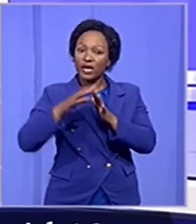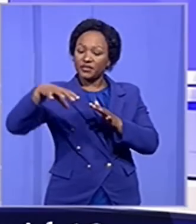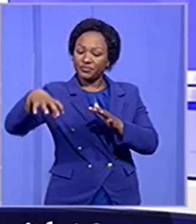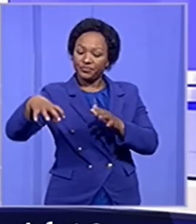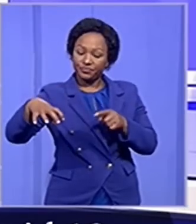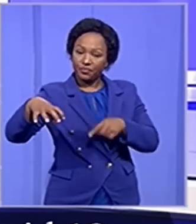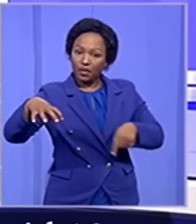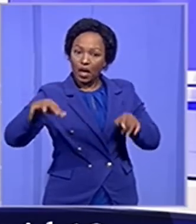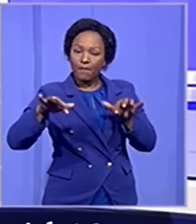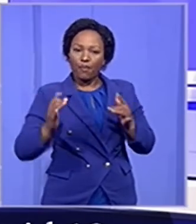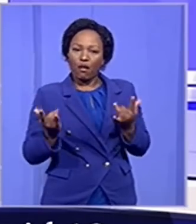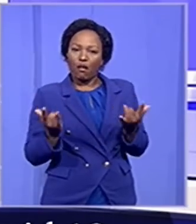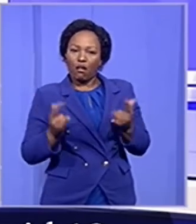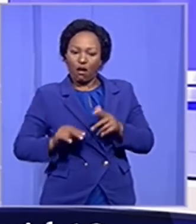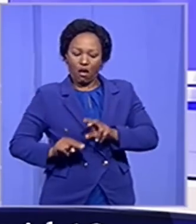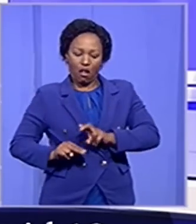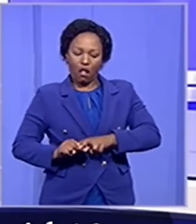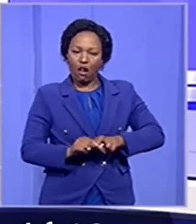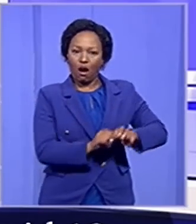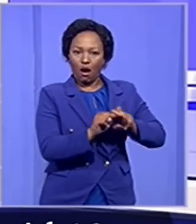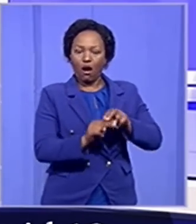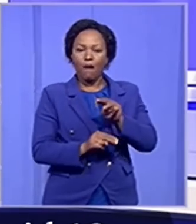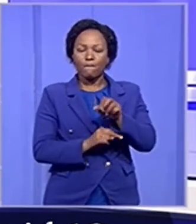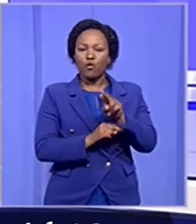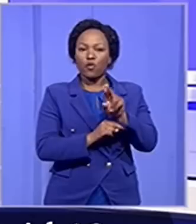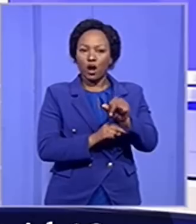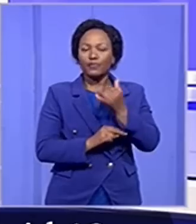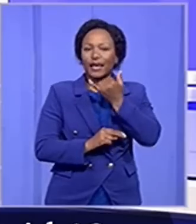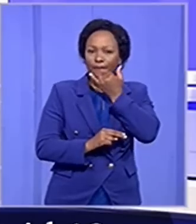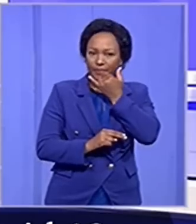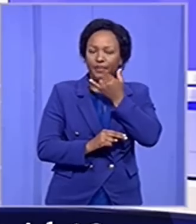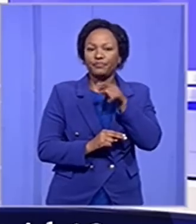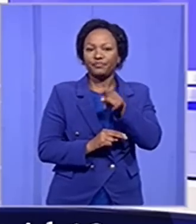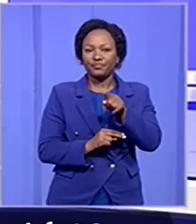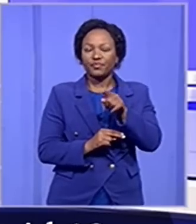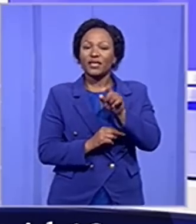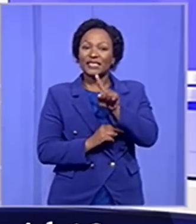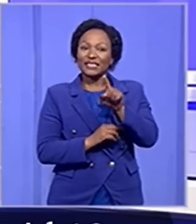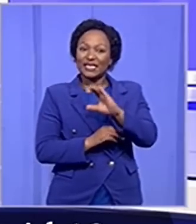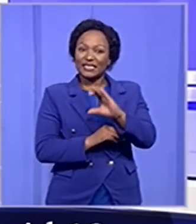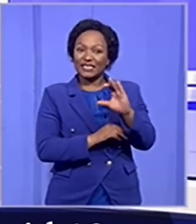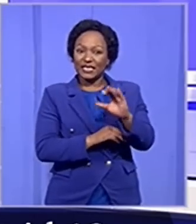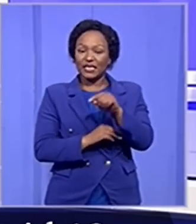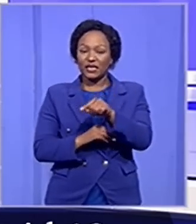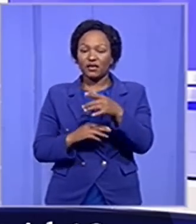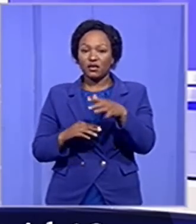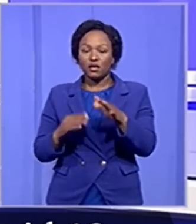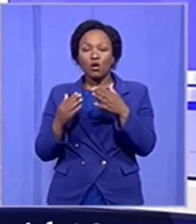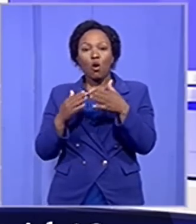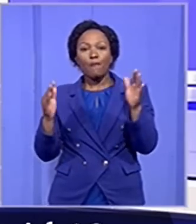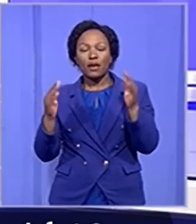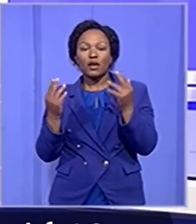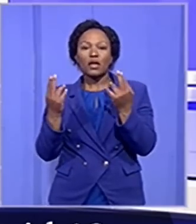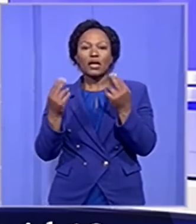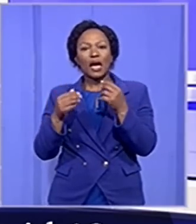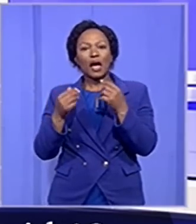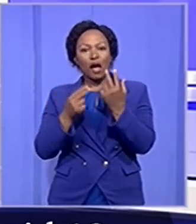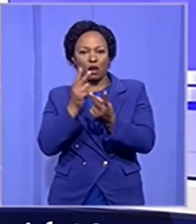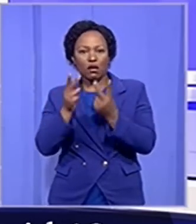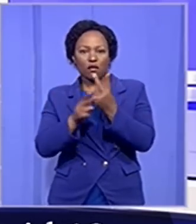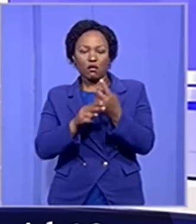ya kereke kwa Moria kwa Limpopo le bone ba itumetse. Zang Christian Church e botse semmuso lekgetlo lwa ntlha morago